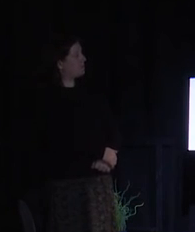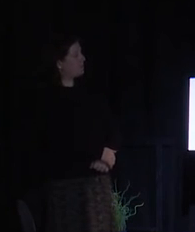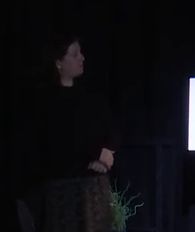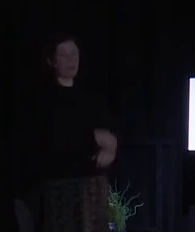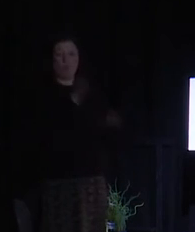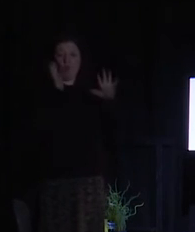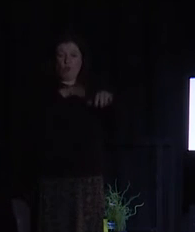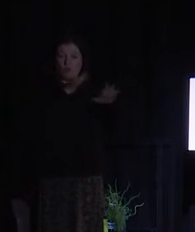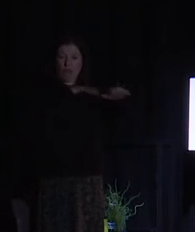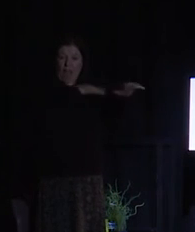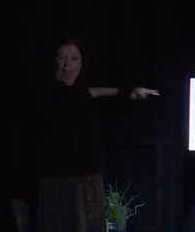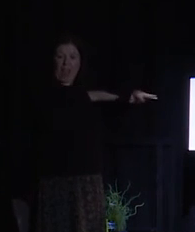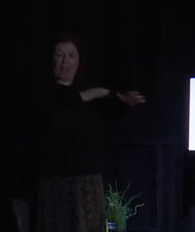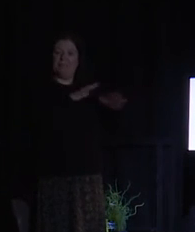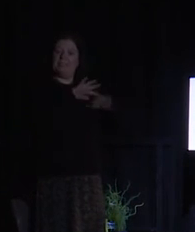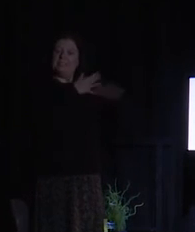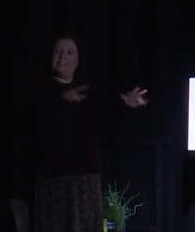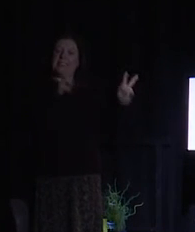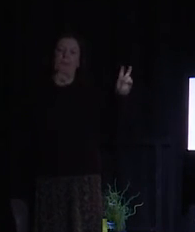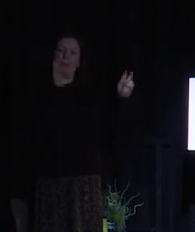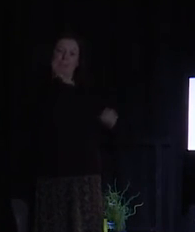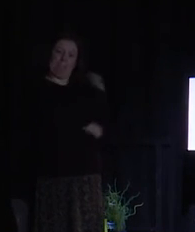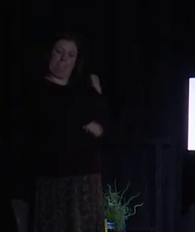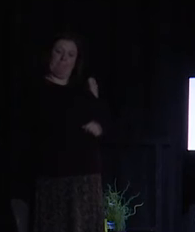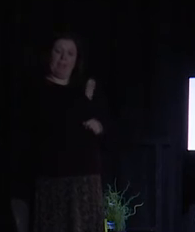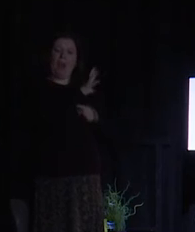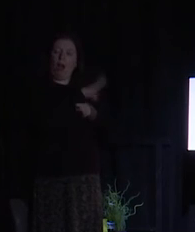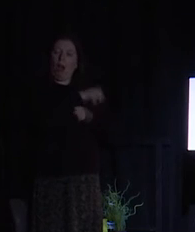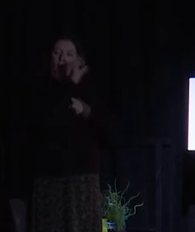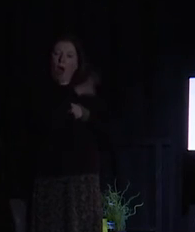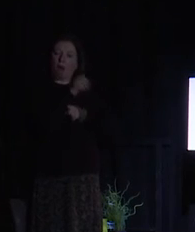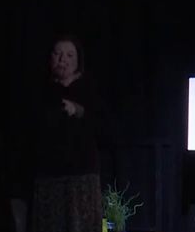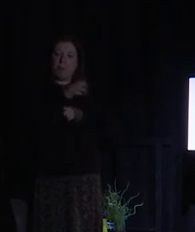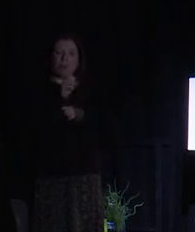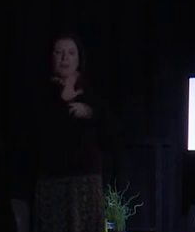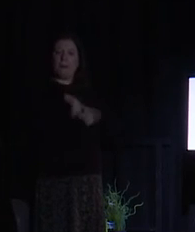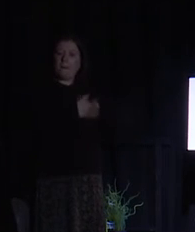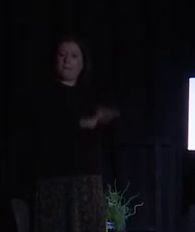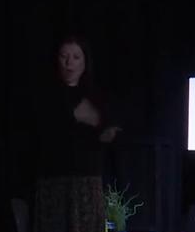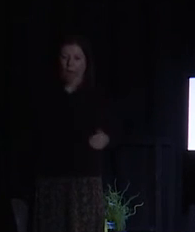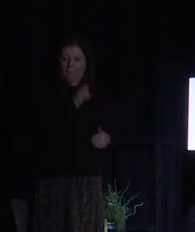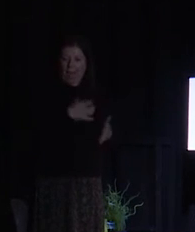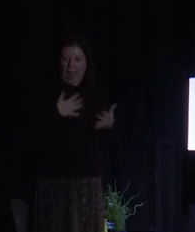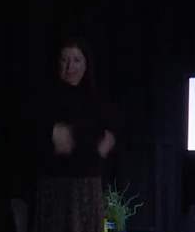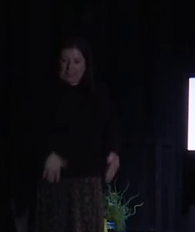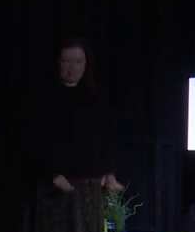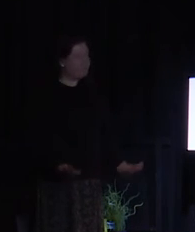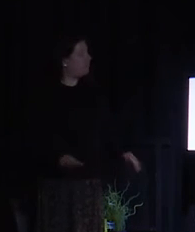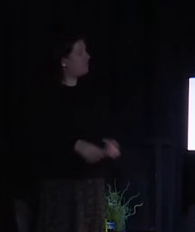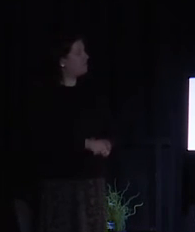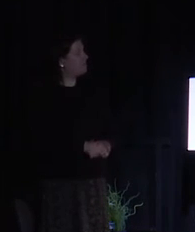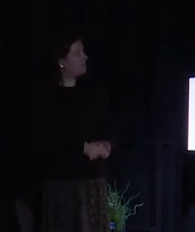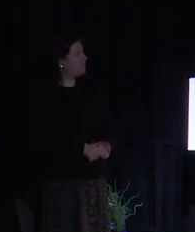parade. This was a sea theme, so lots of lovely octopuses and mermen. But what happens with that one